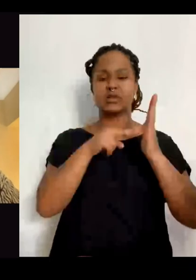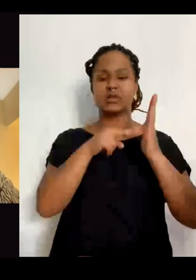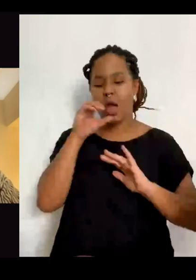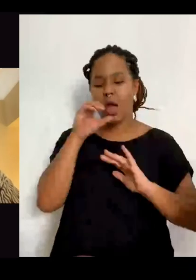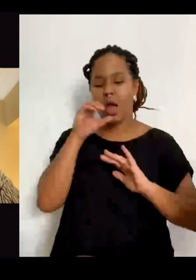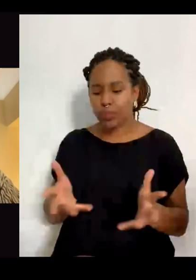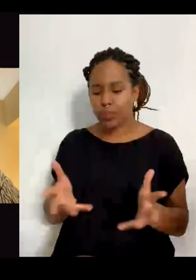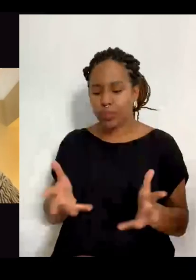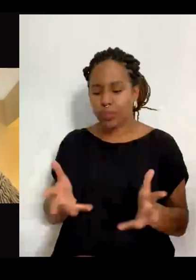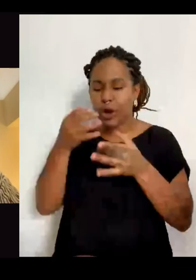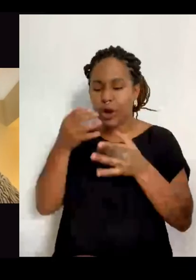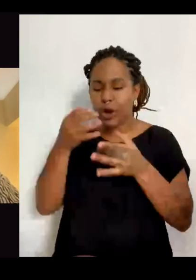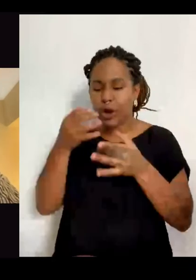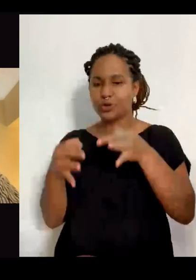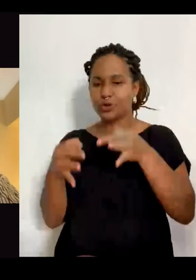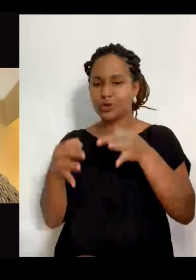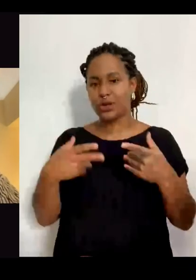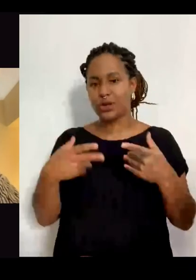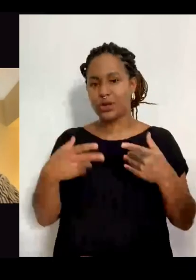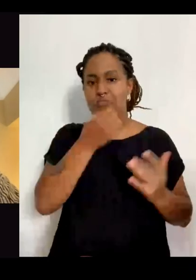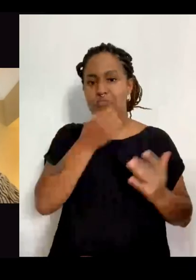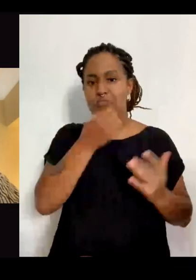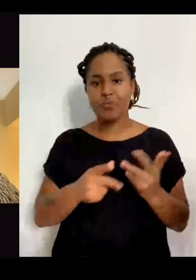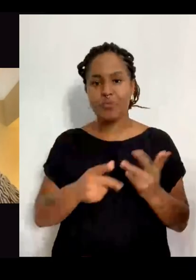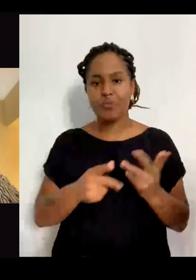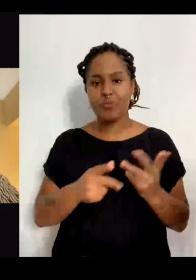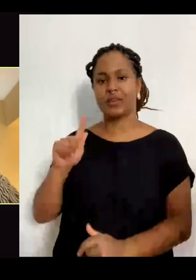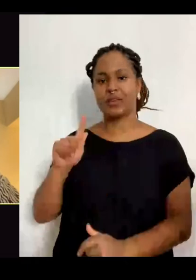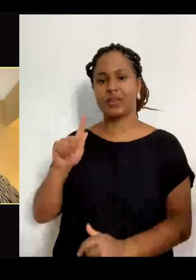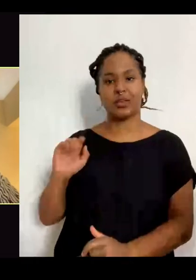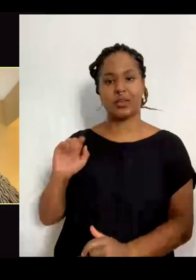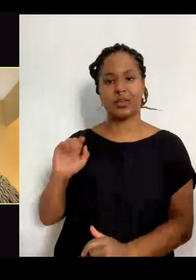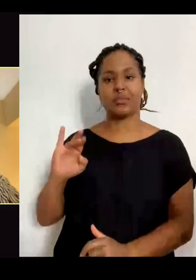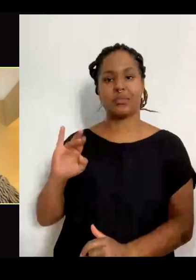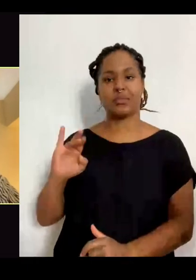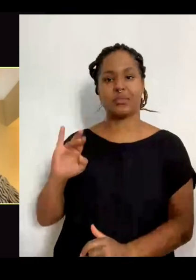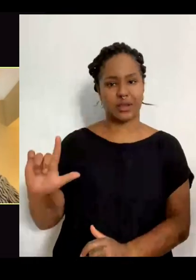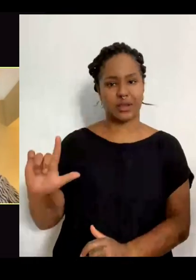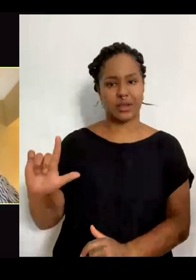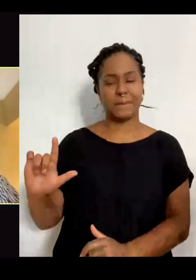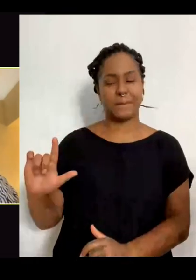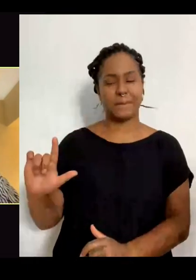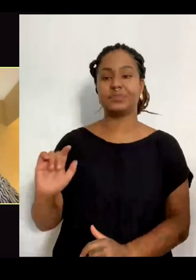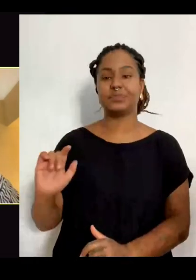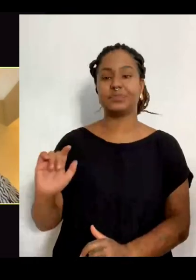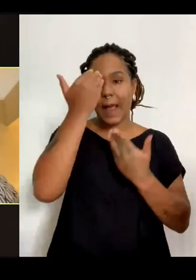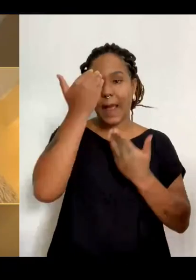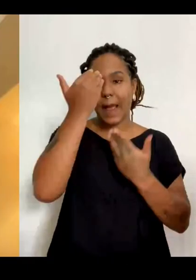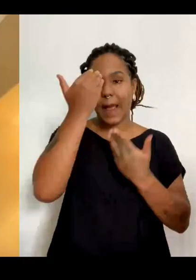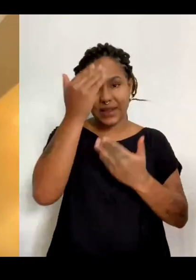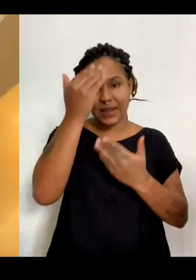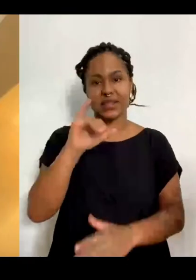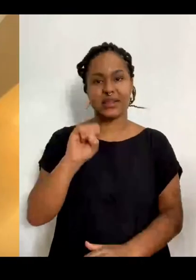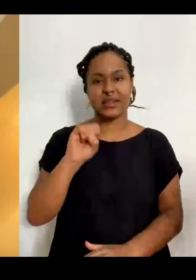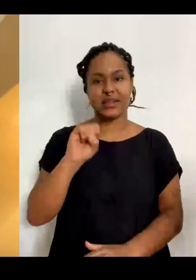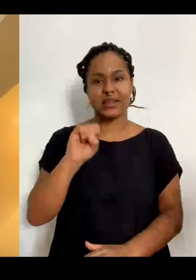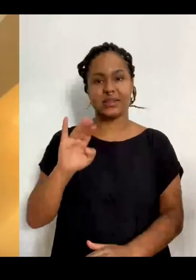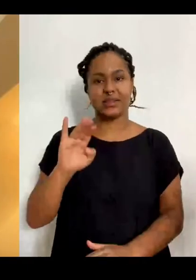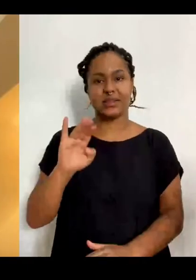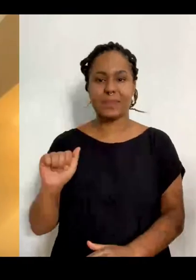por favor brigado Isabella hola